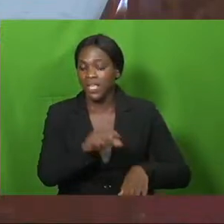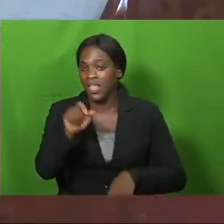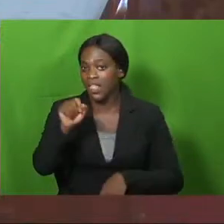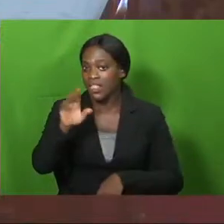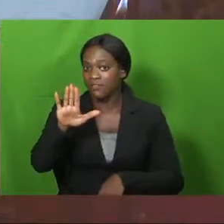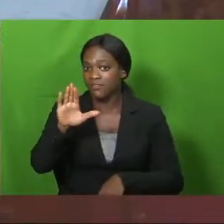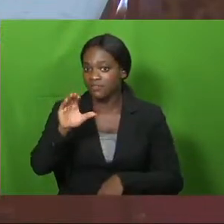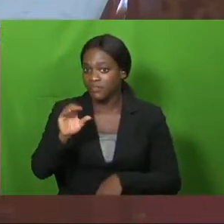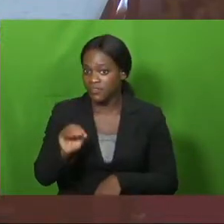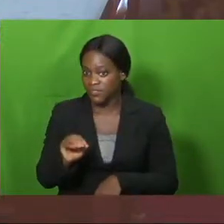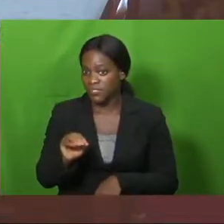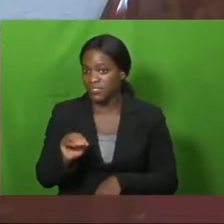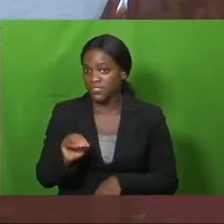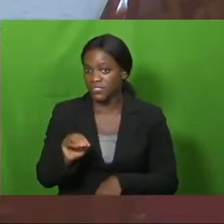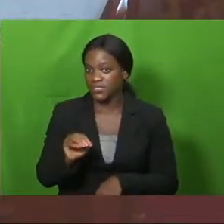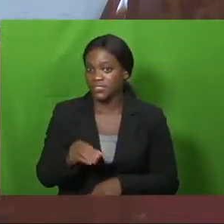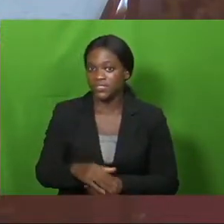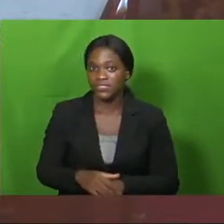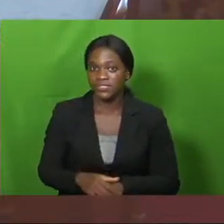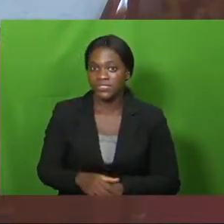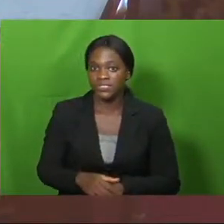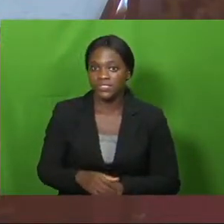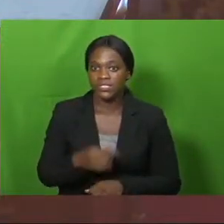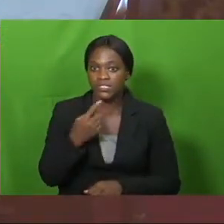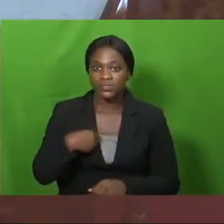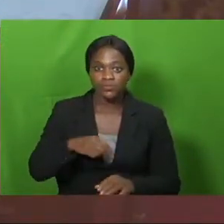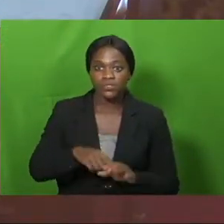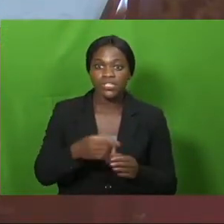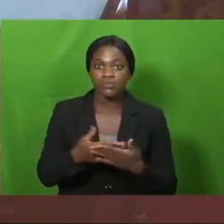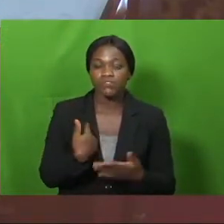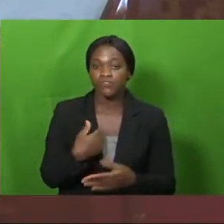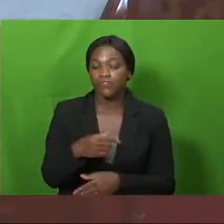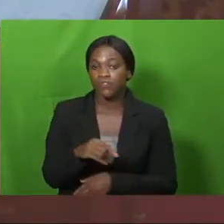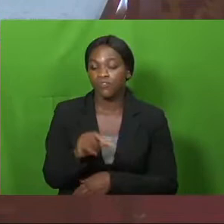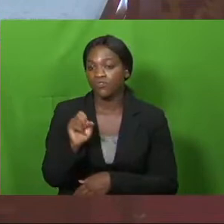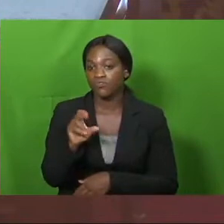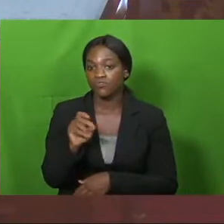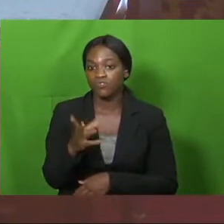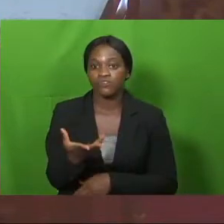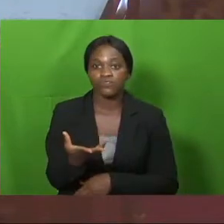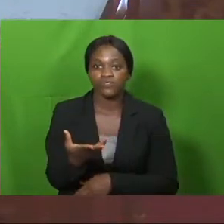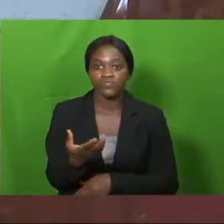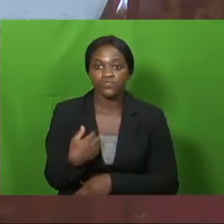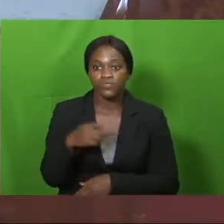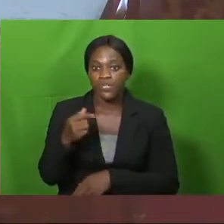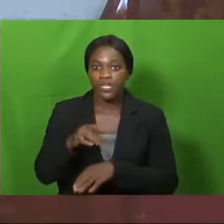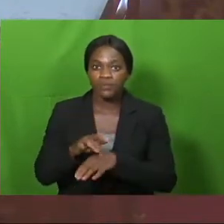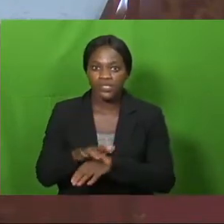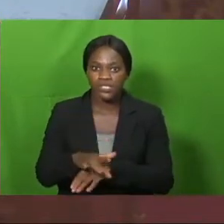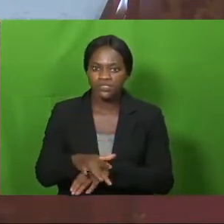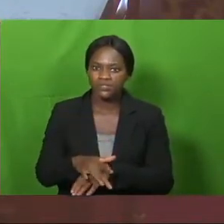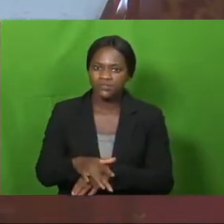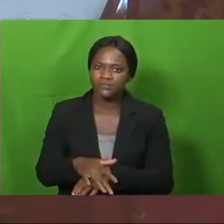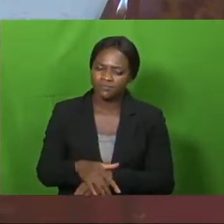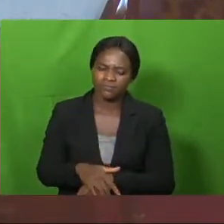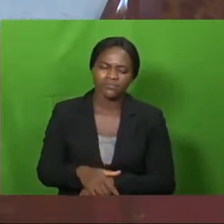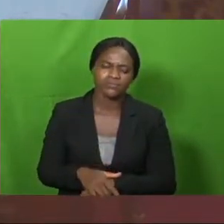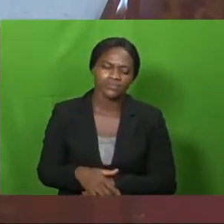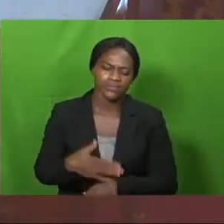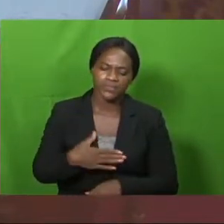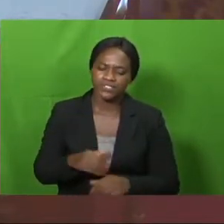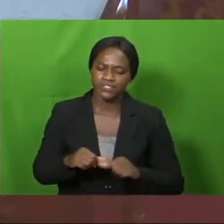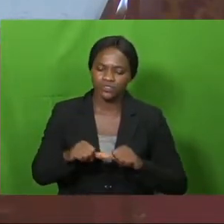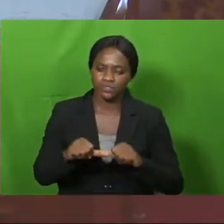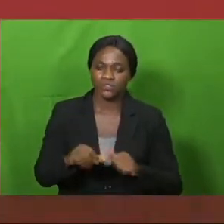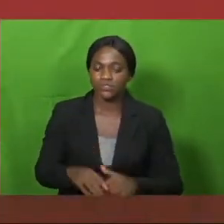agreed that we must start this debate before 12. Mr. Speaker, you came very early, and we're ringing the bell. So if we can proceed. Well. Let me listen to